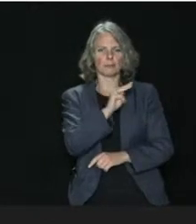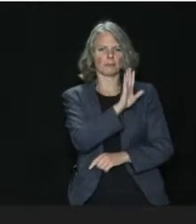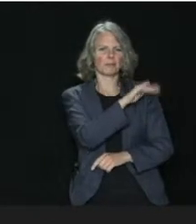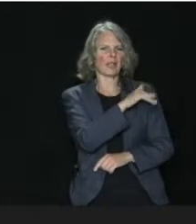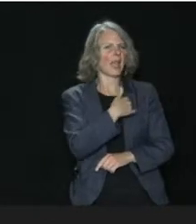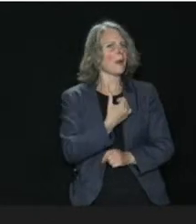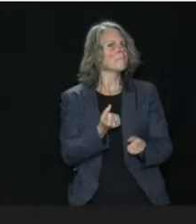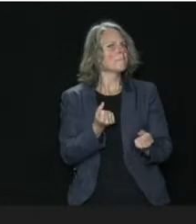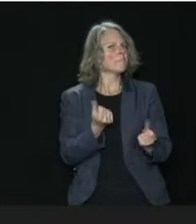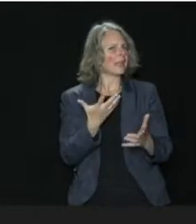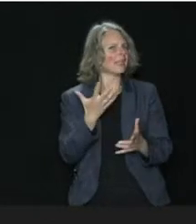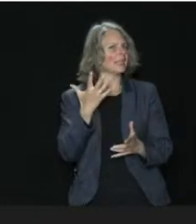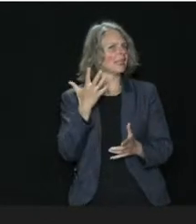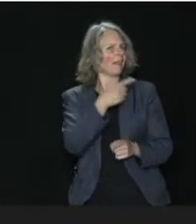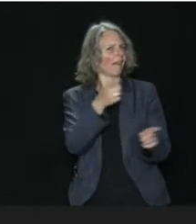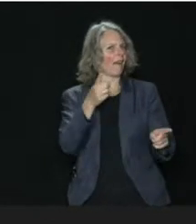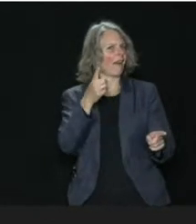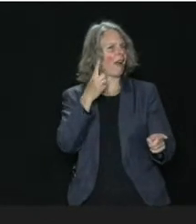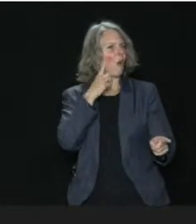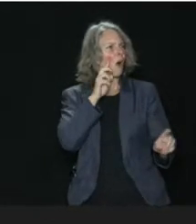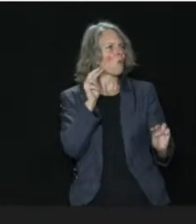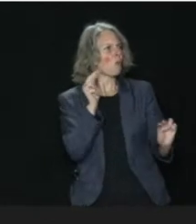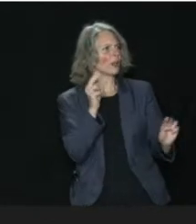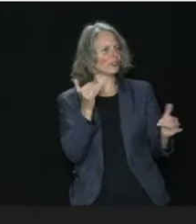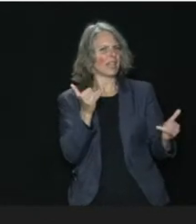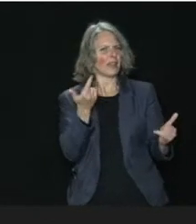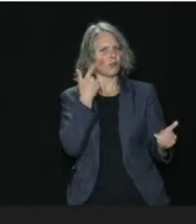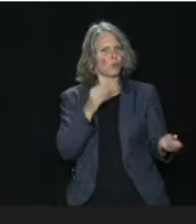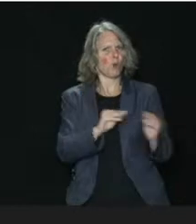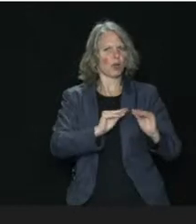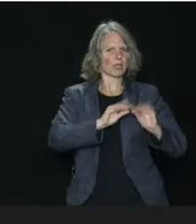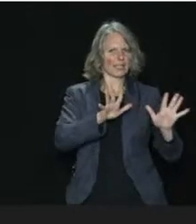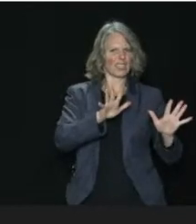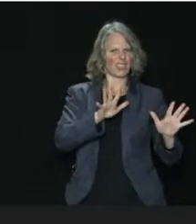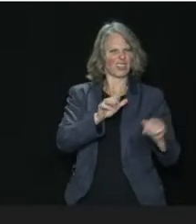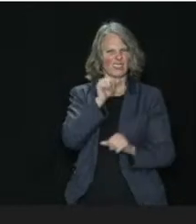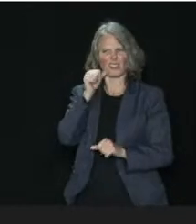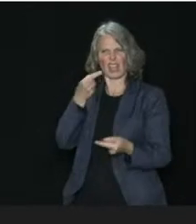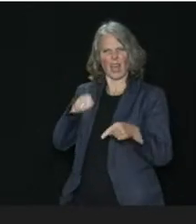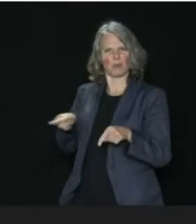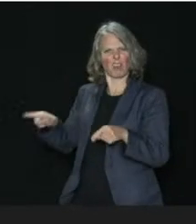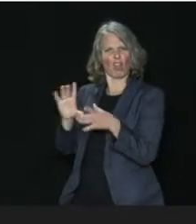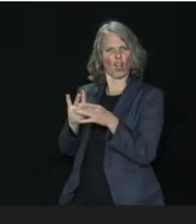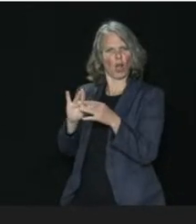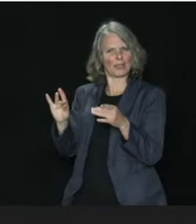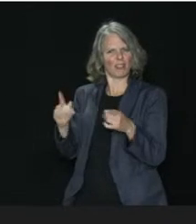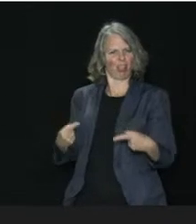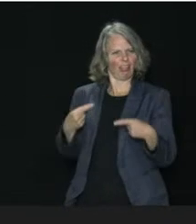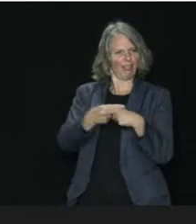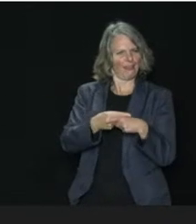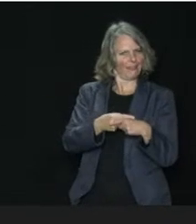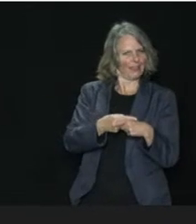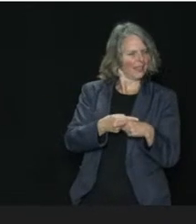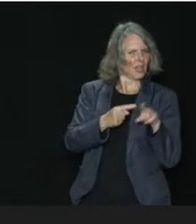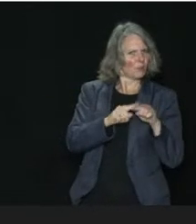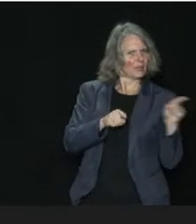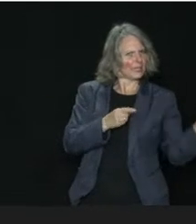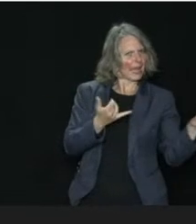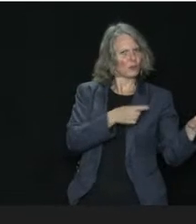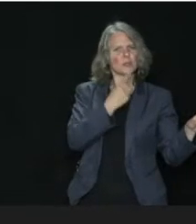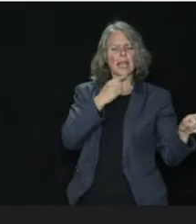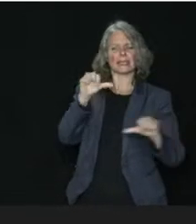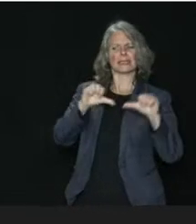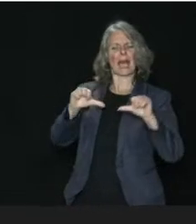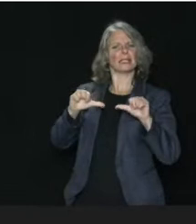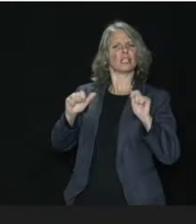tuning in to this today, I think, for some clarity from you after NACI's remarks. Now you're saying the science is evolving, and